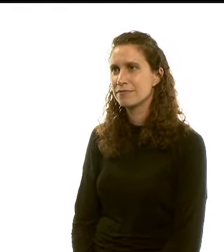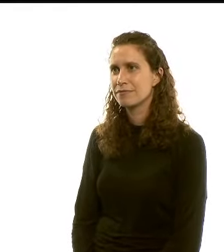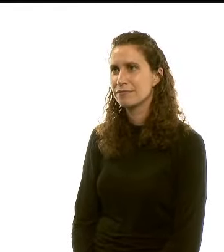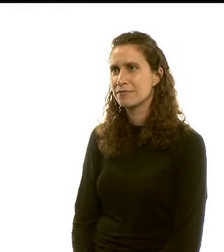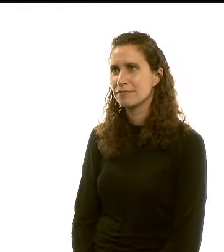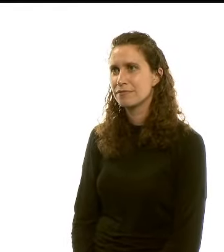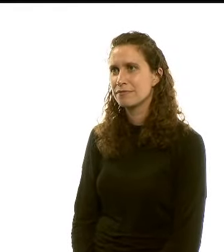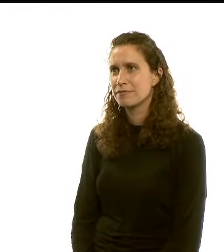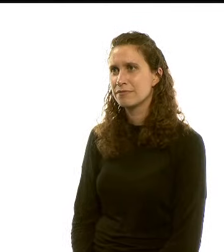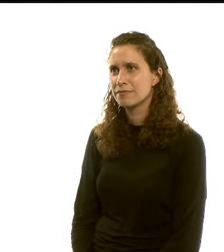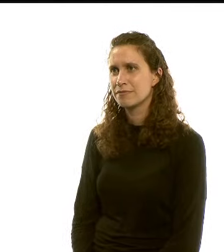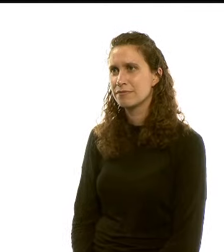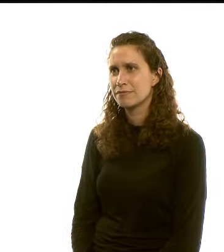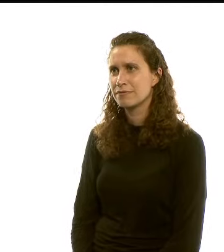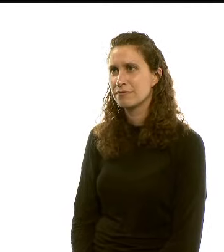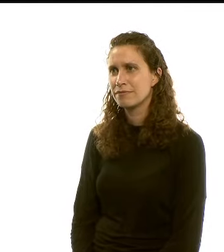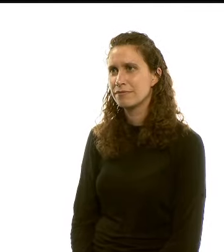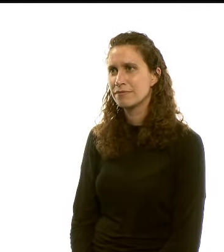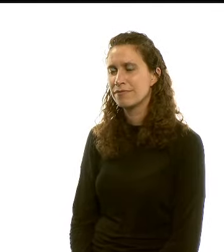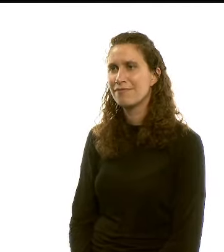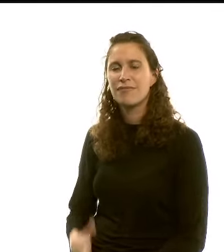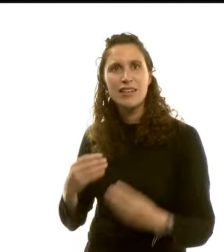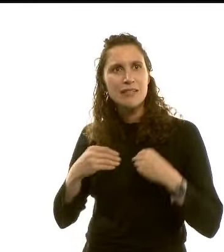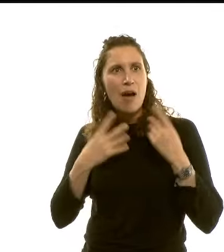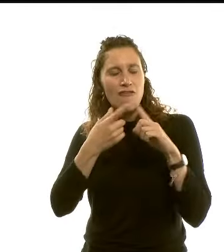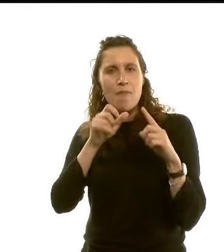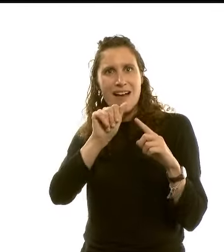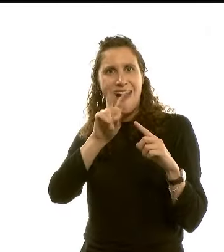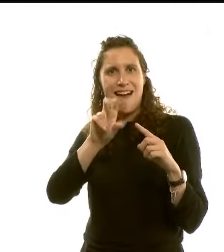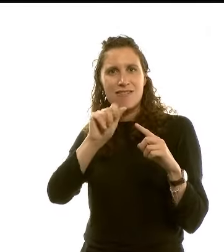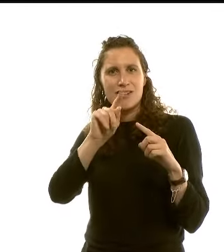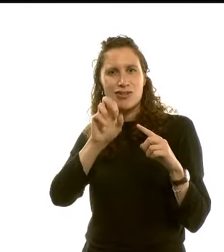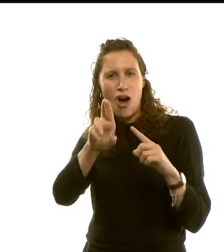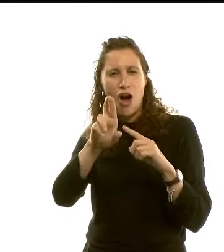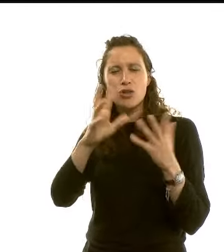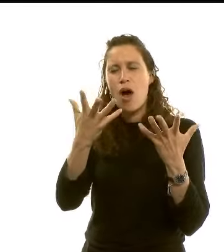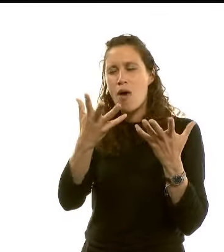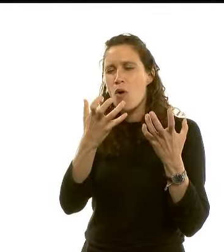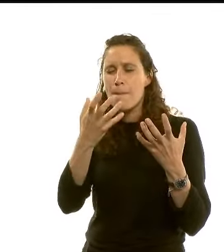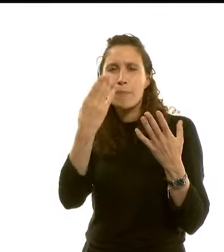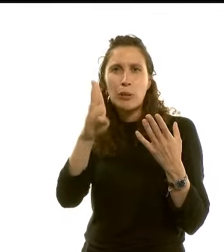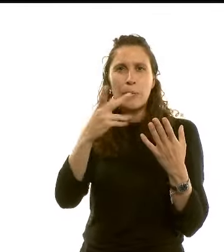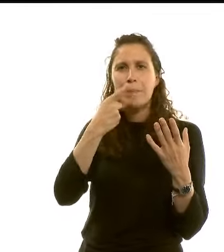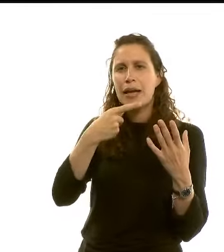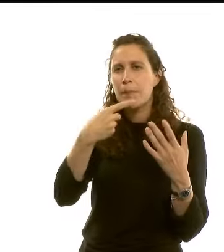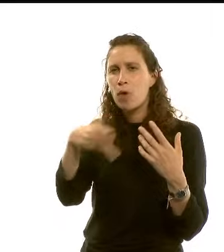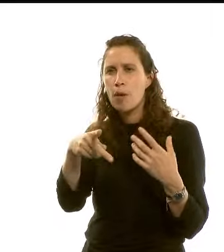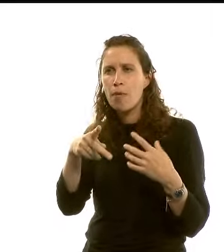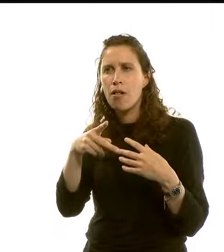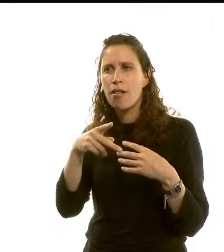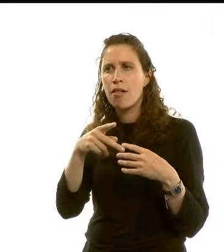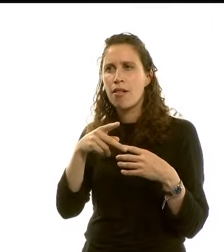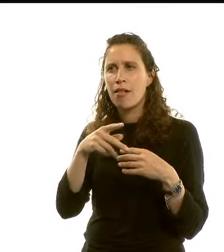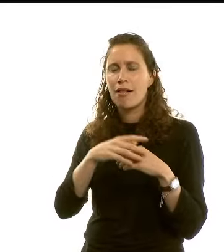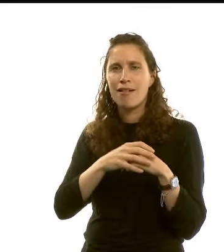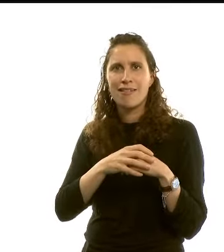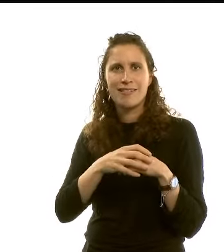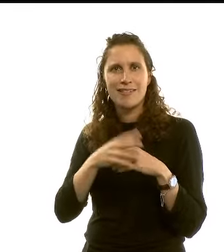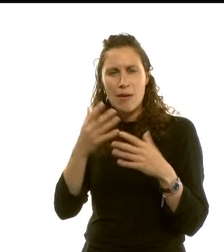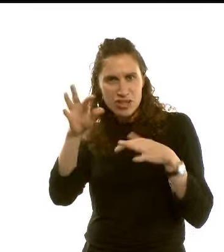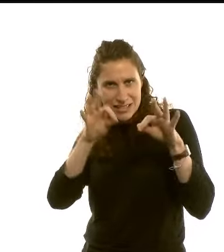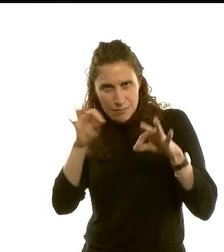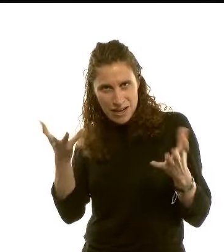inspired by all of the Pandora world that we saw, all the Avatar stuff, so blues and pinks and purples. Can you guys keep it down? I'm trying to make a LegoCon mascot. I'm just explaining what